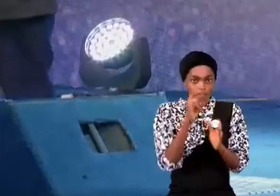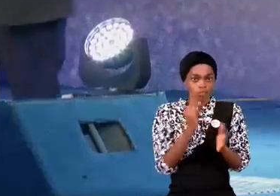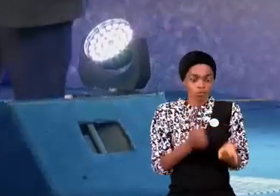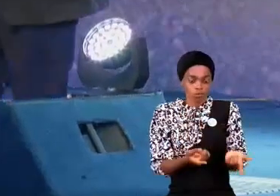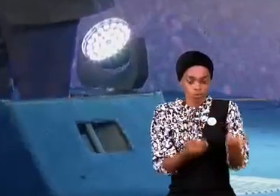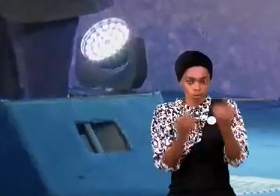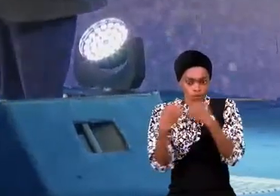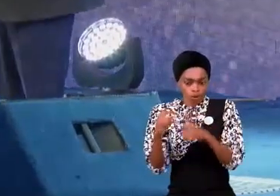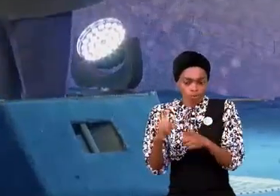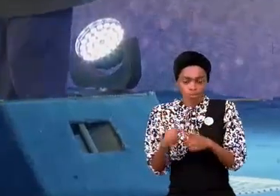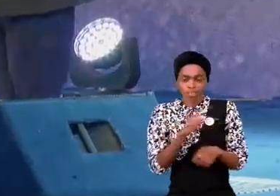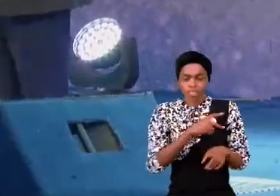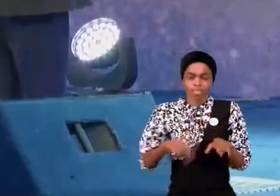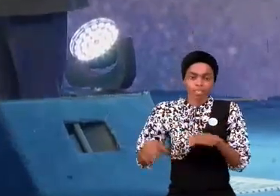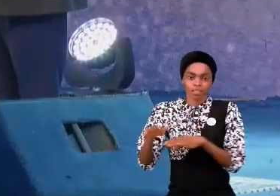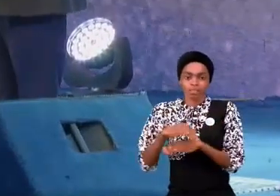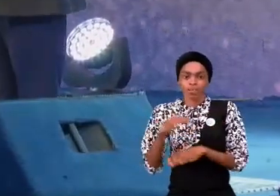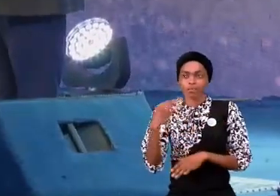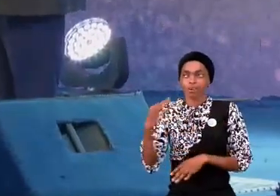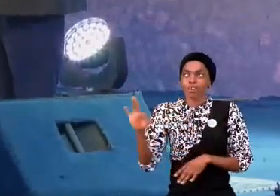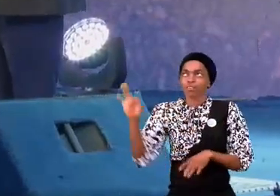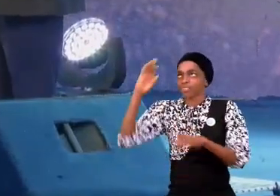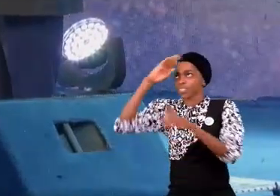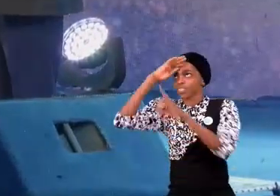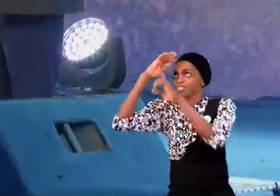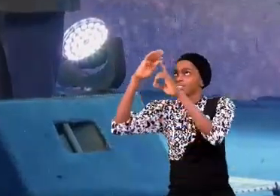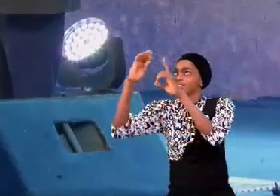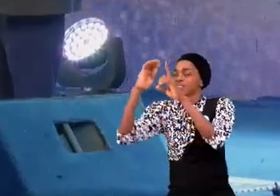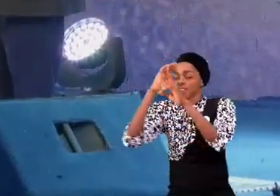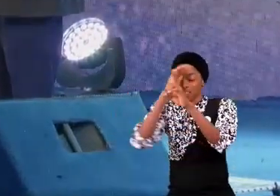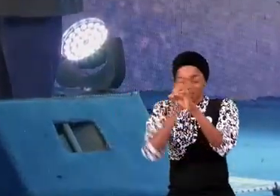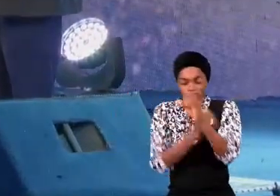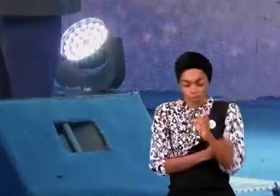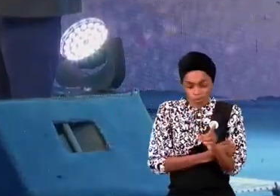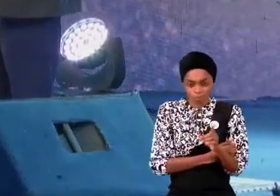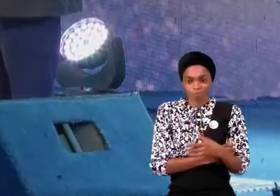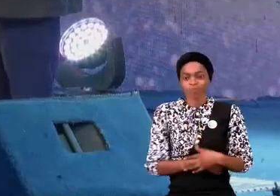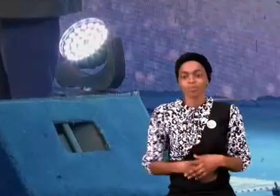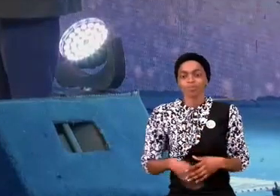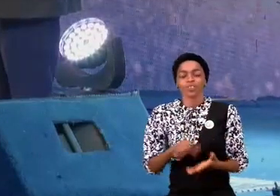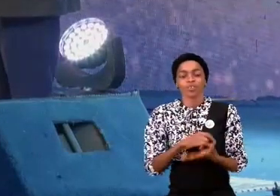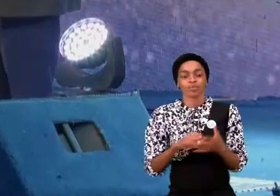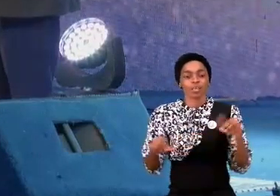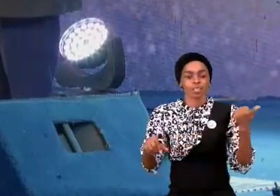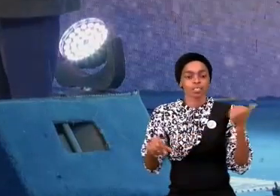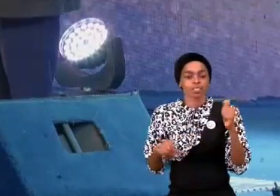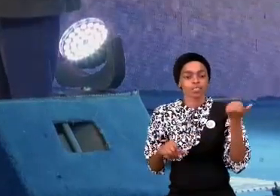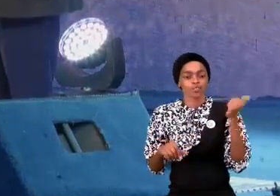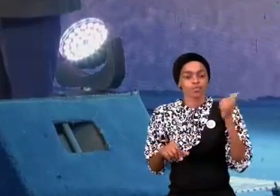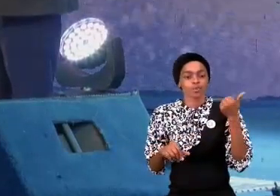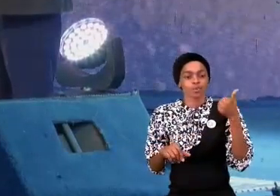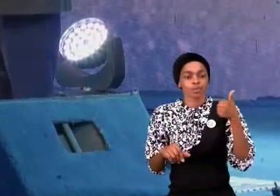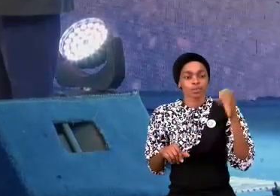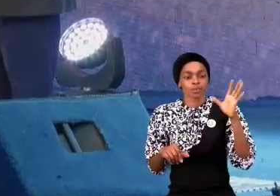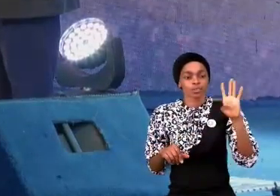verse 14. In verse 14, in whom we have redemption through his blood,